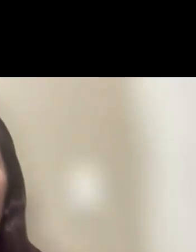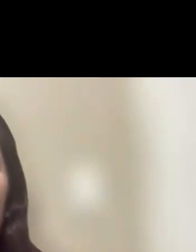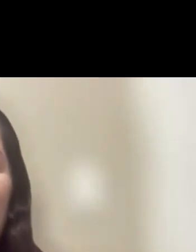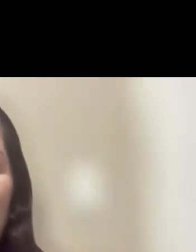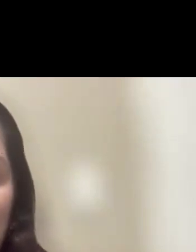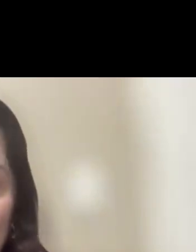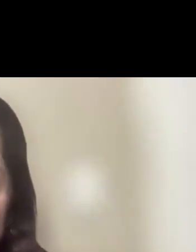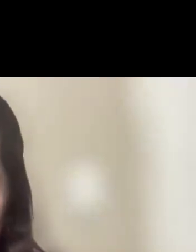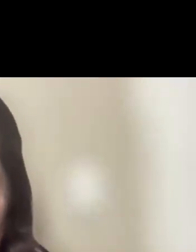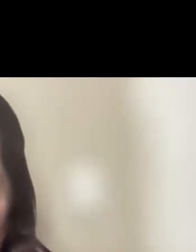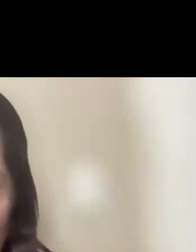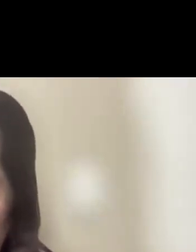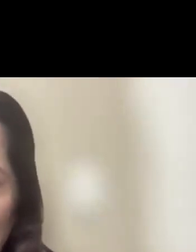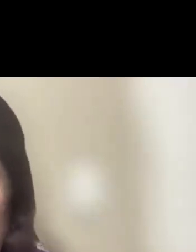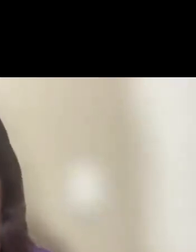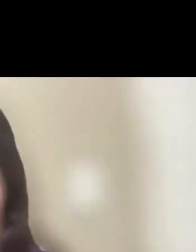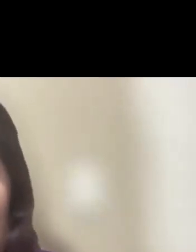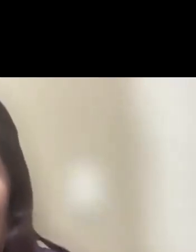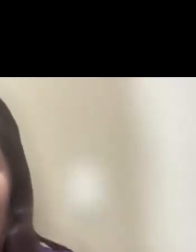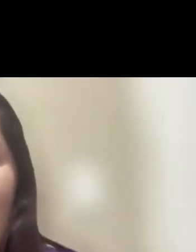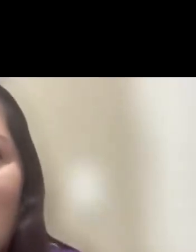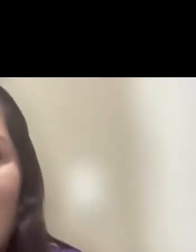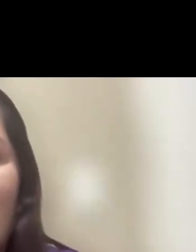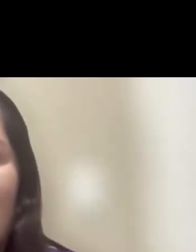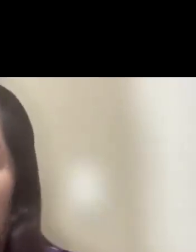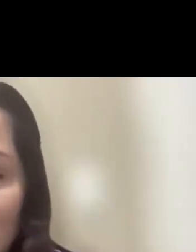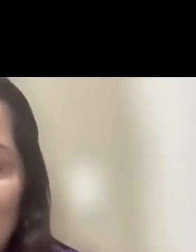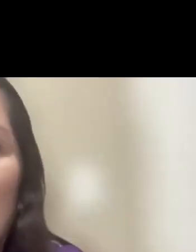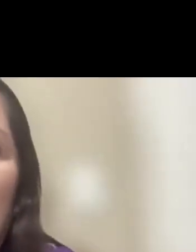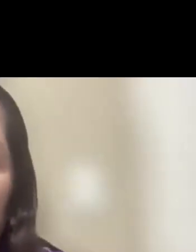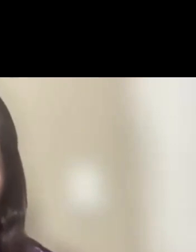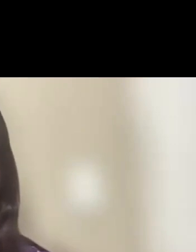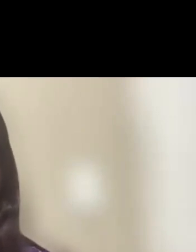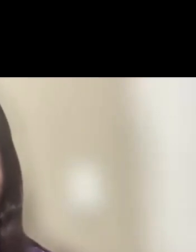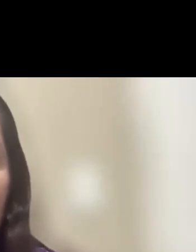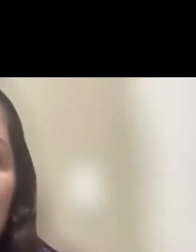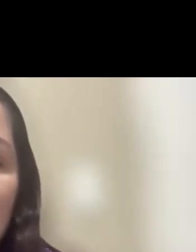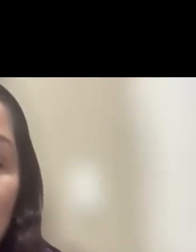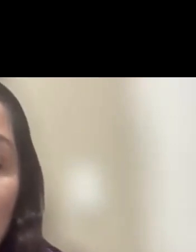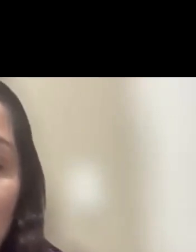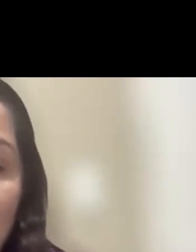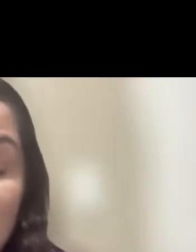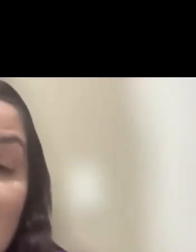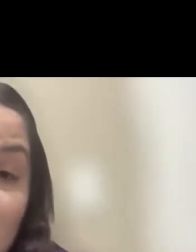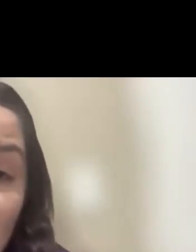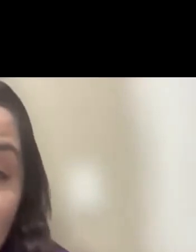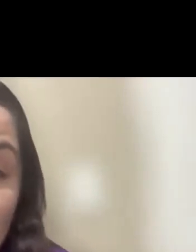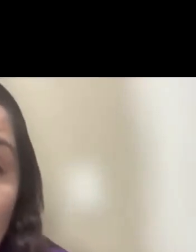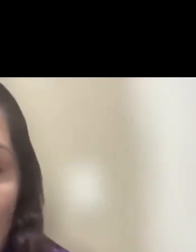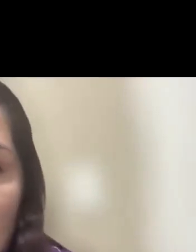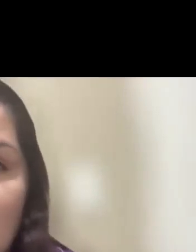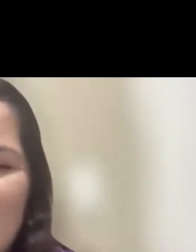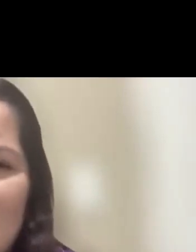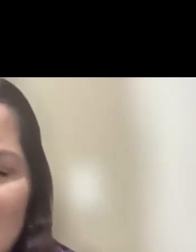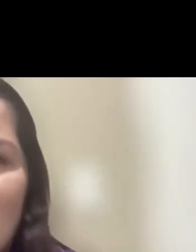Association. And then I picked it up for her, and it just caught my eye. And I asked her about it, and she told me that they helped her out so much